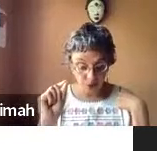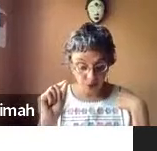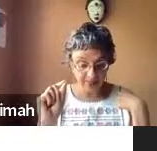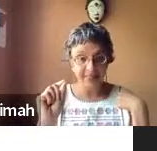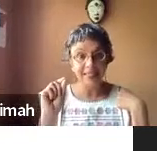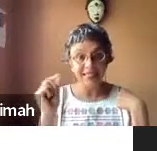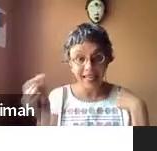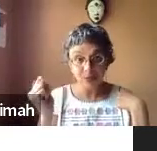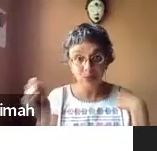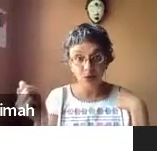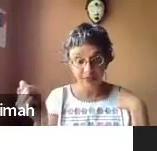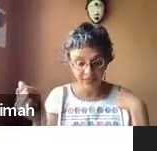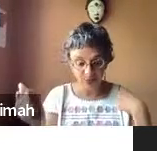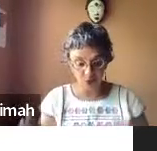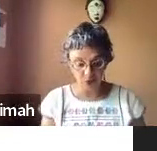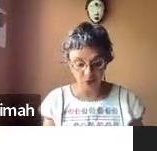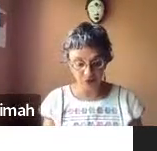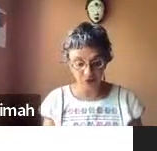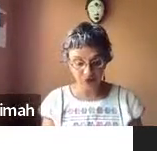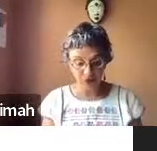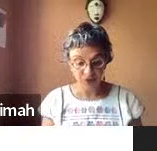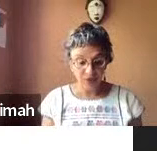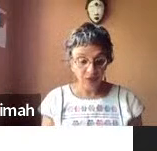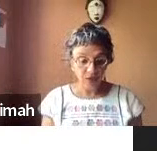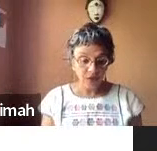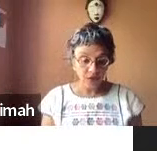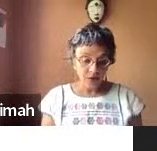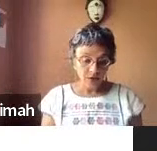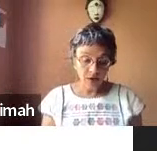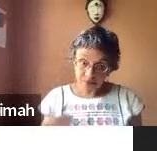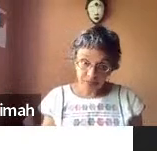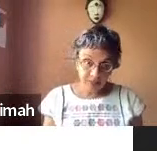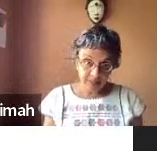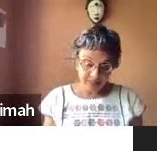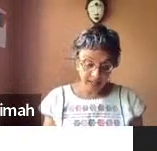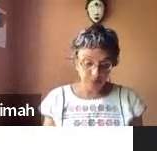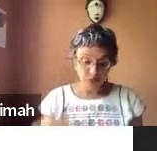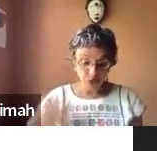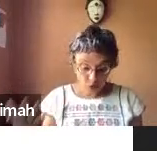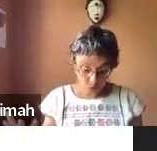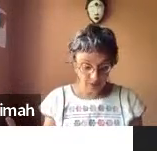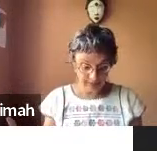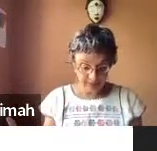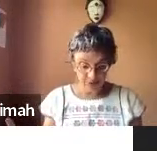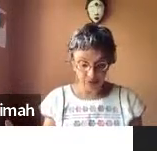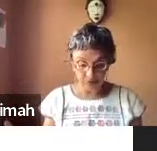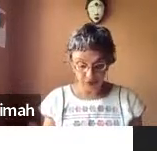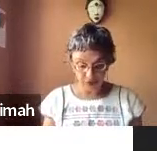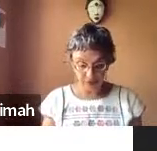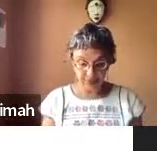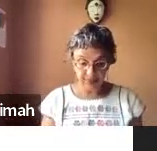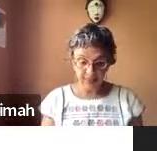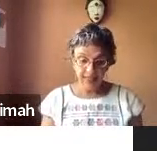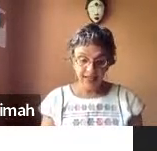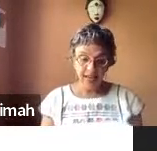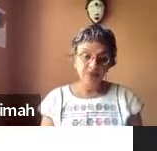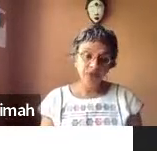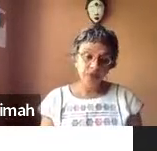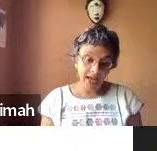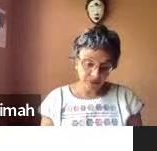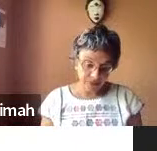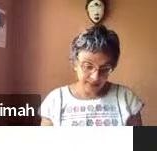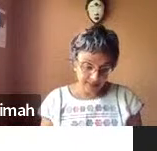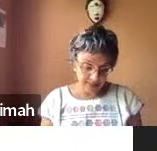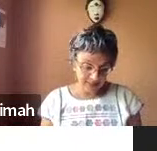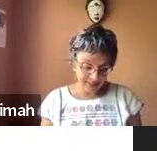risks losing yet more care workers of various types to these other regions. And